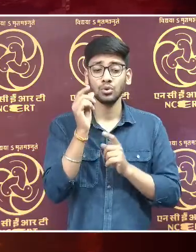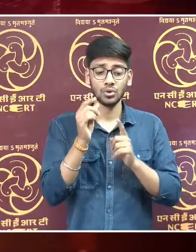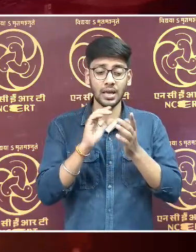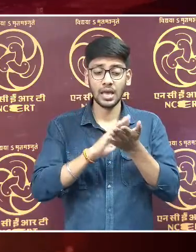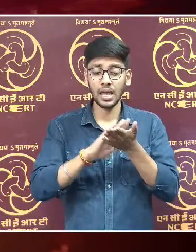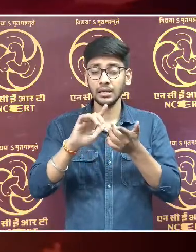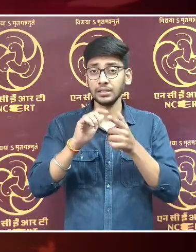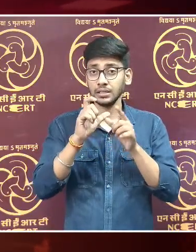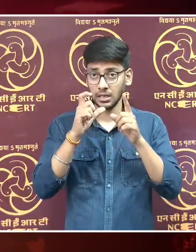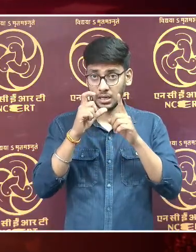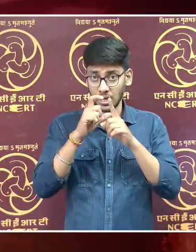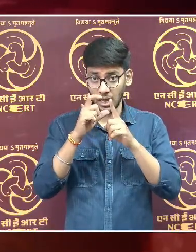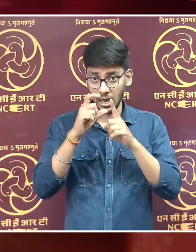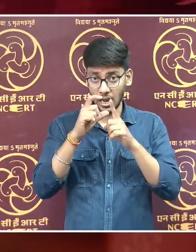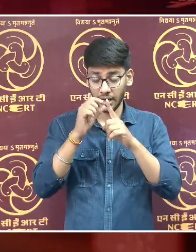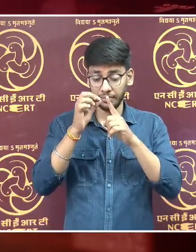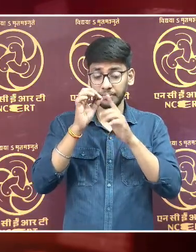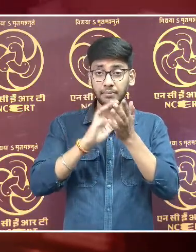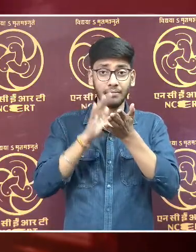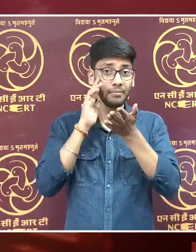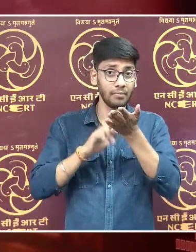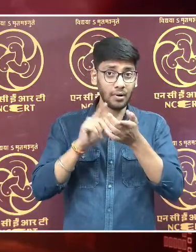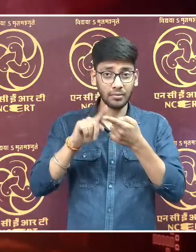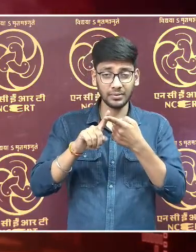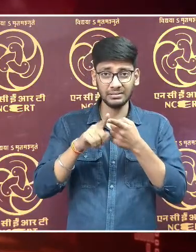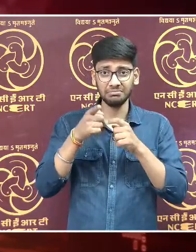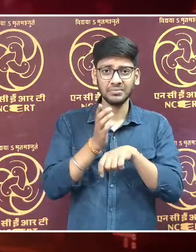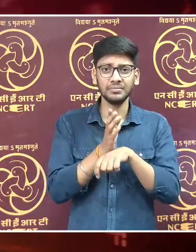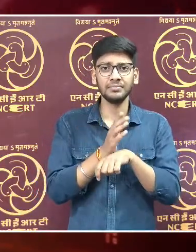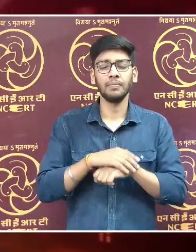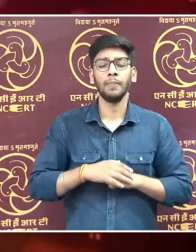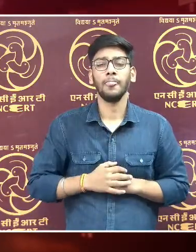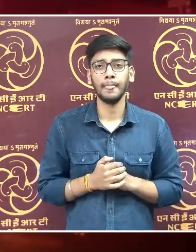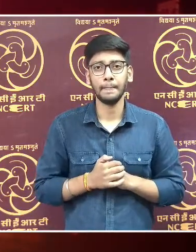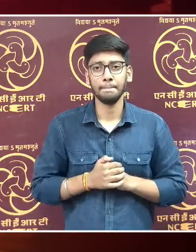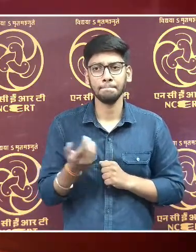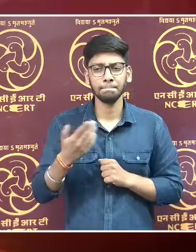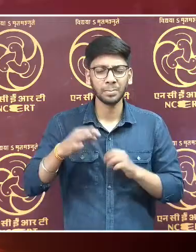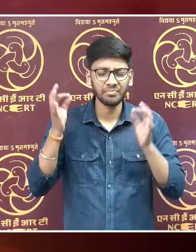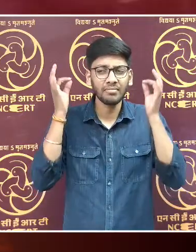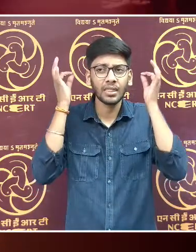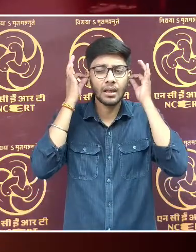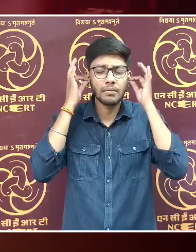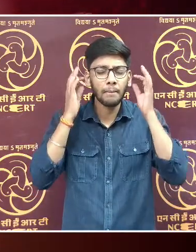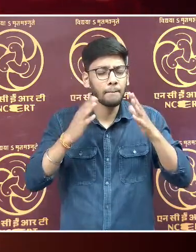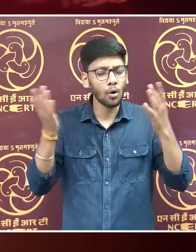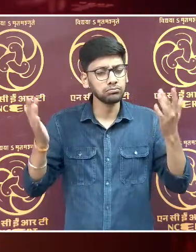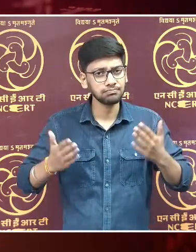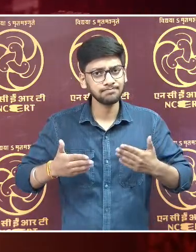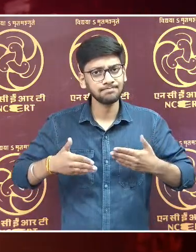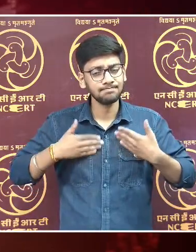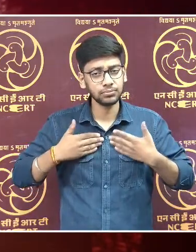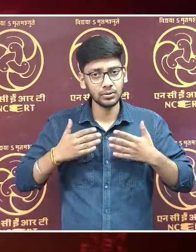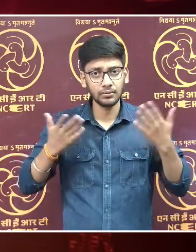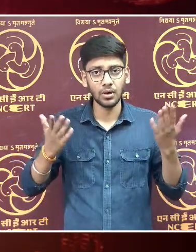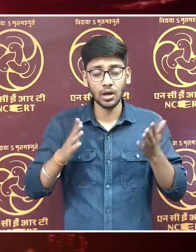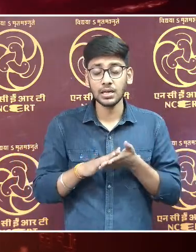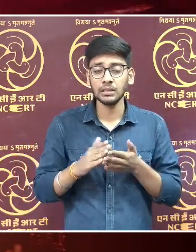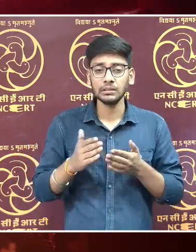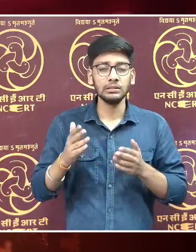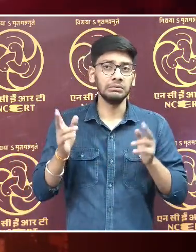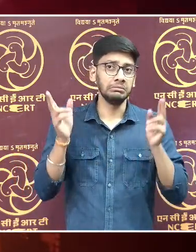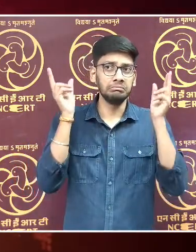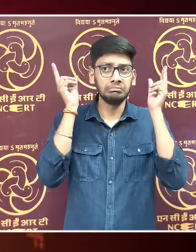as an individual, from children to the geriatrics. They enjoy listening to the sounds from